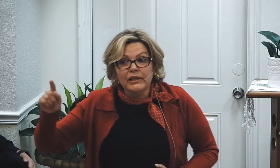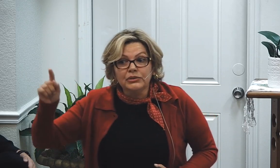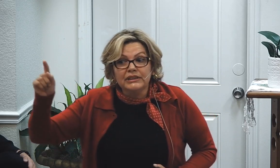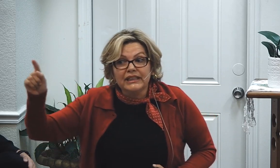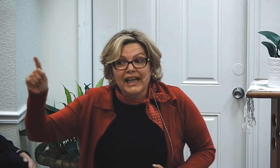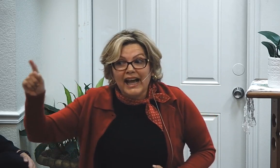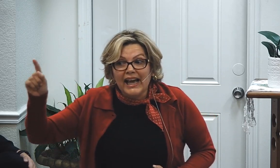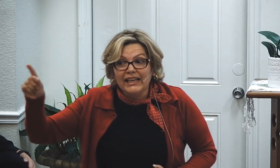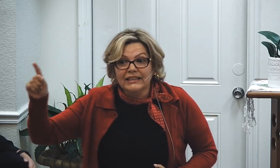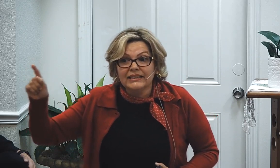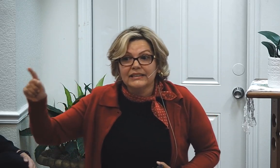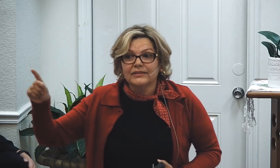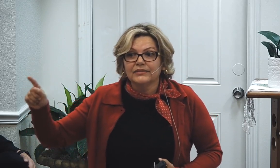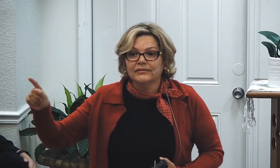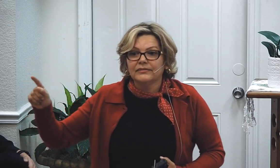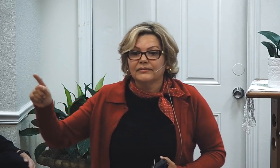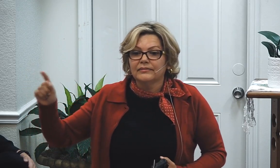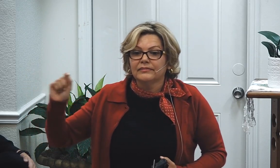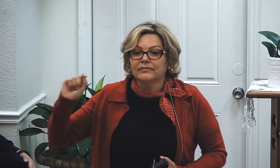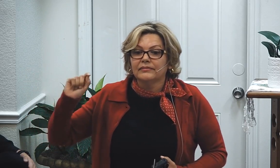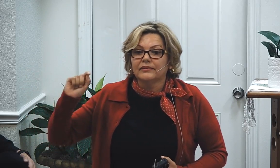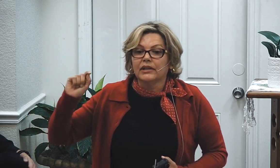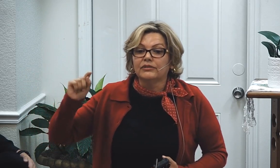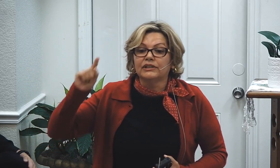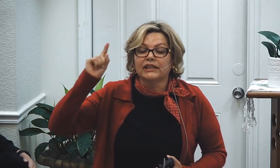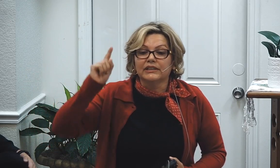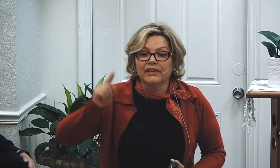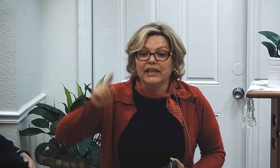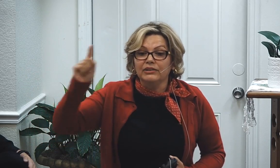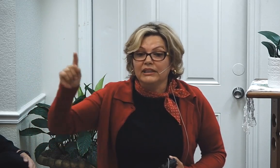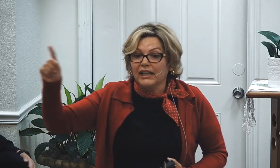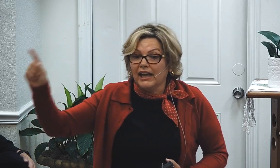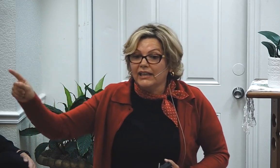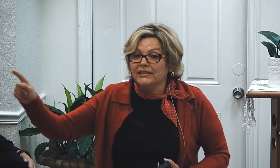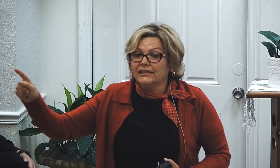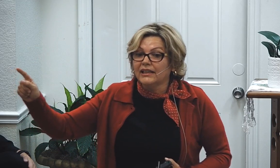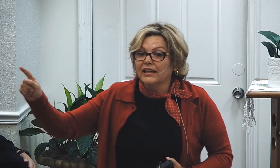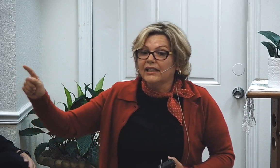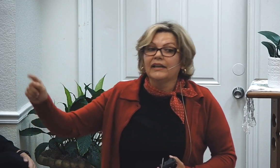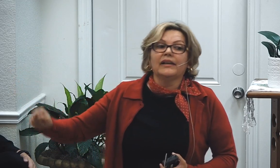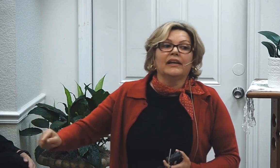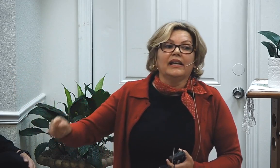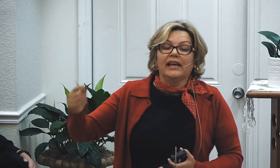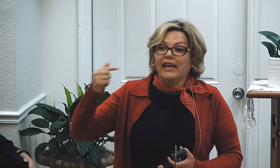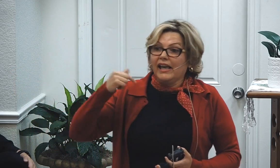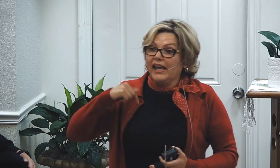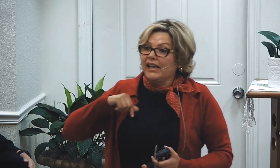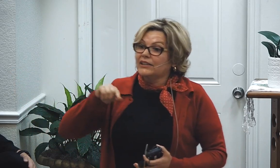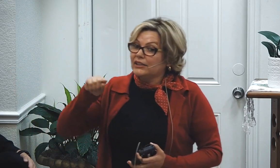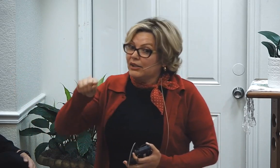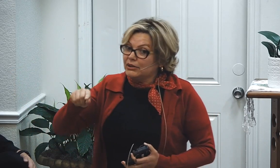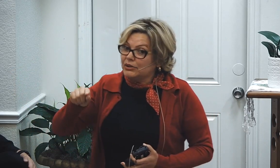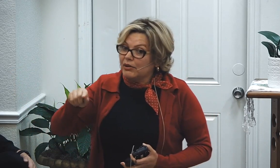Jesus said, when you see the signs, when you see the signs,